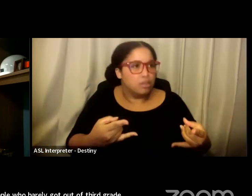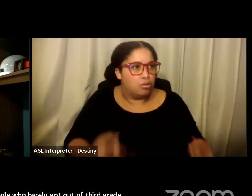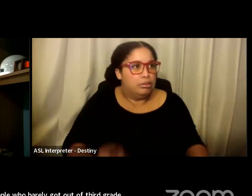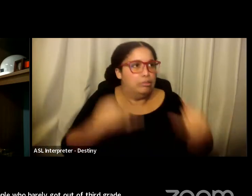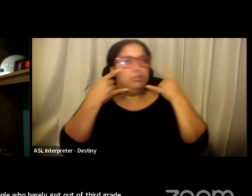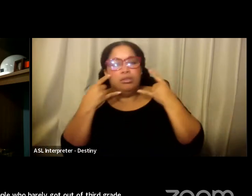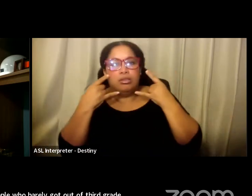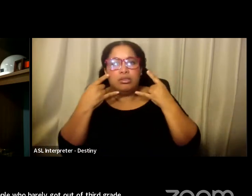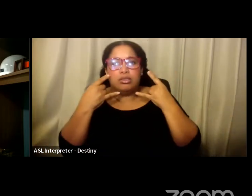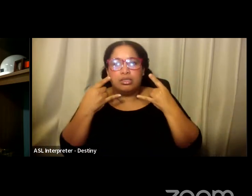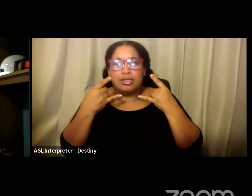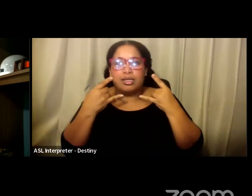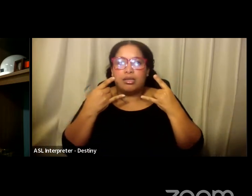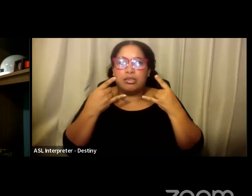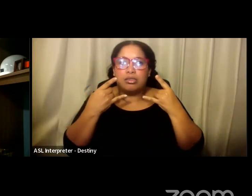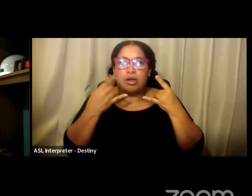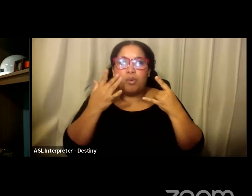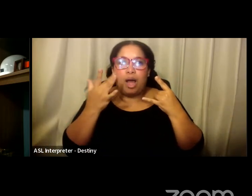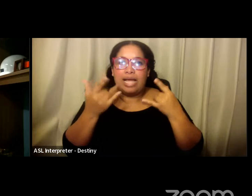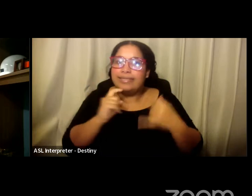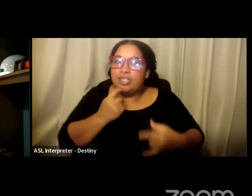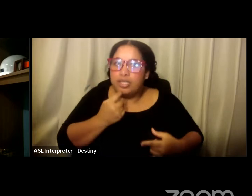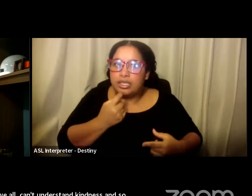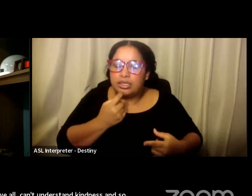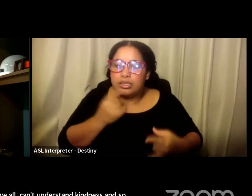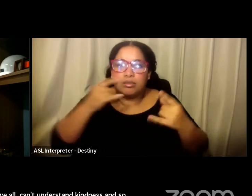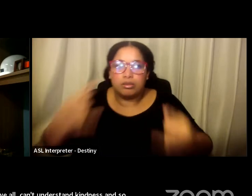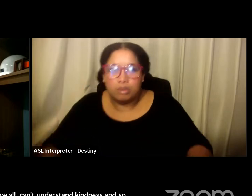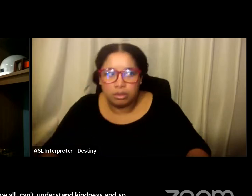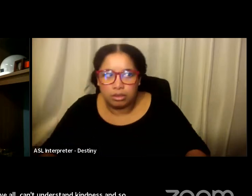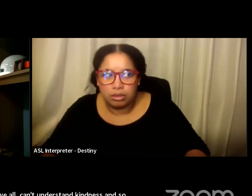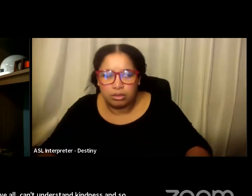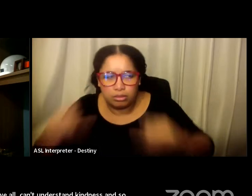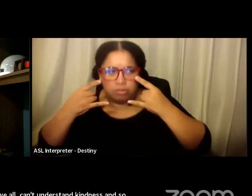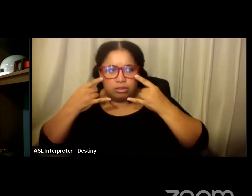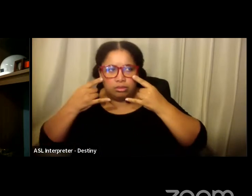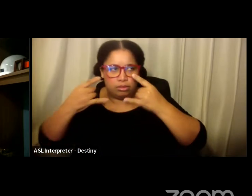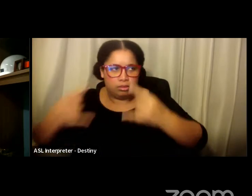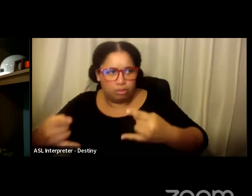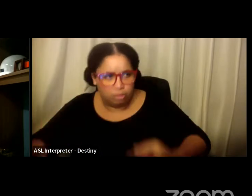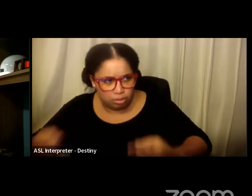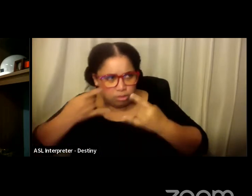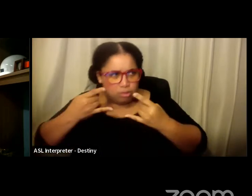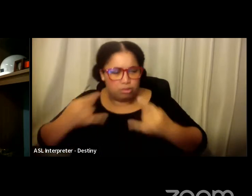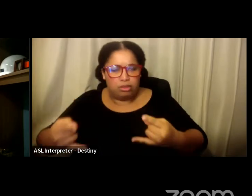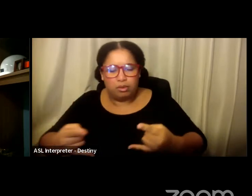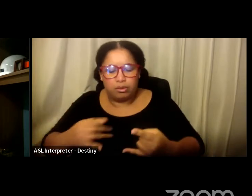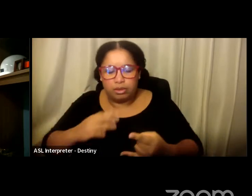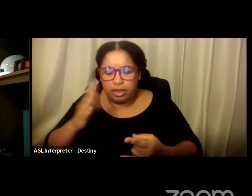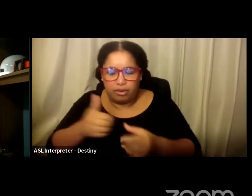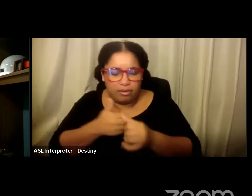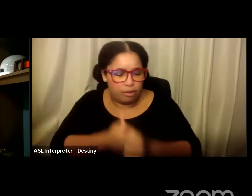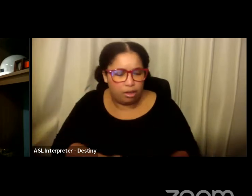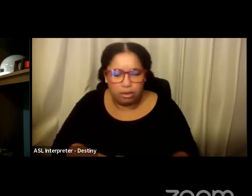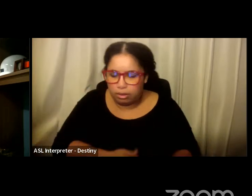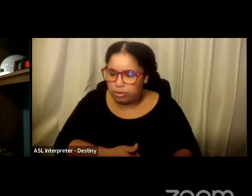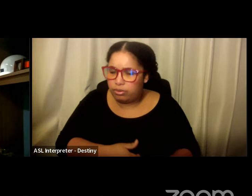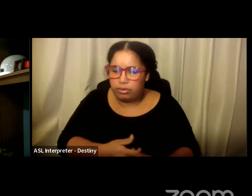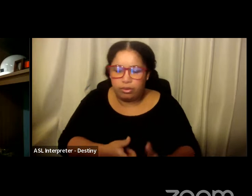right? There's like, put your mask back on because it's serious. And it's like, okay, now you can take your mask off, even though we didn't really follow the criteria